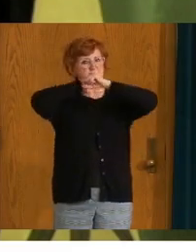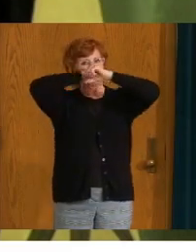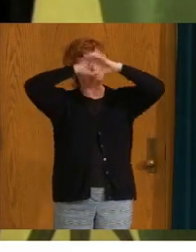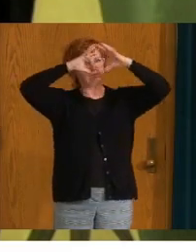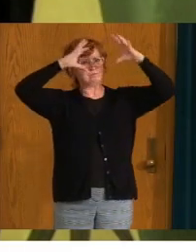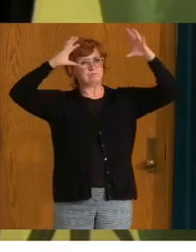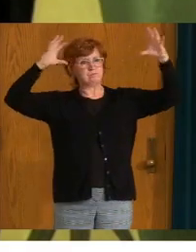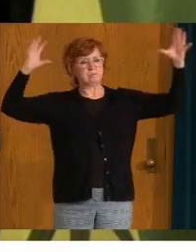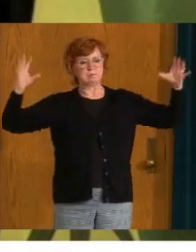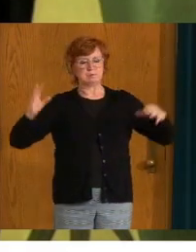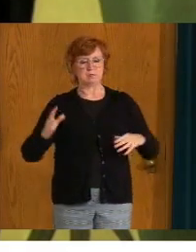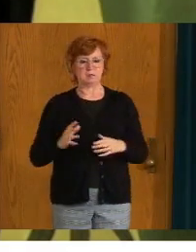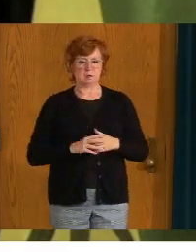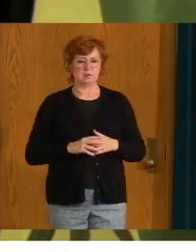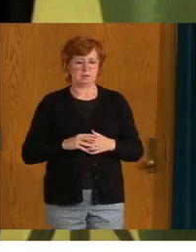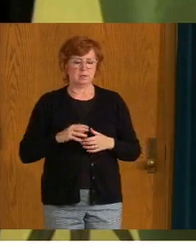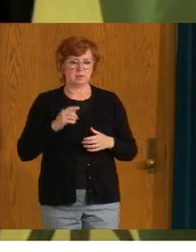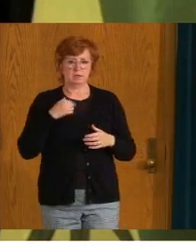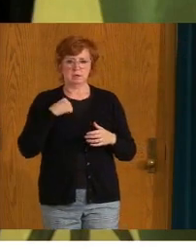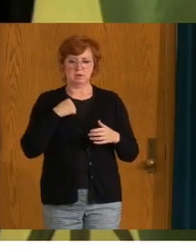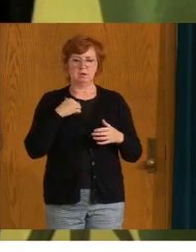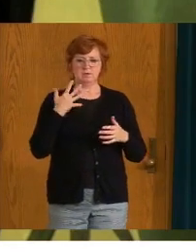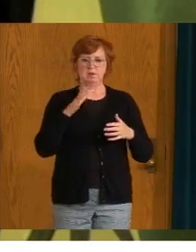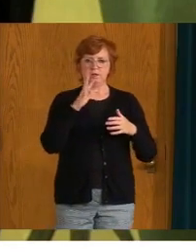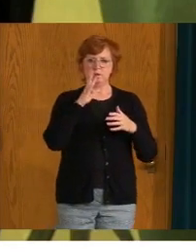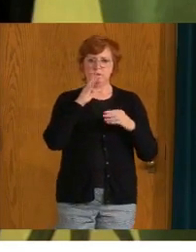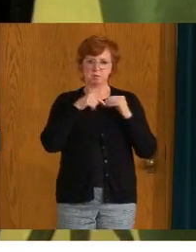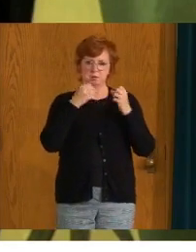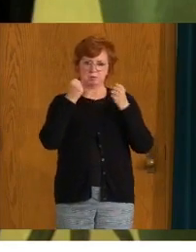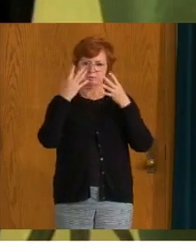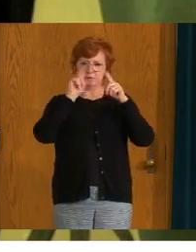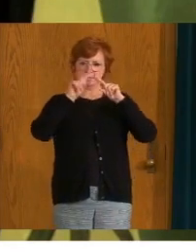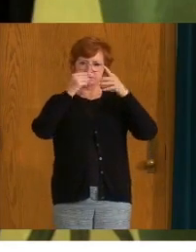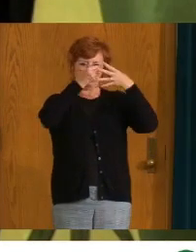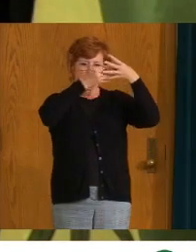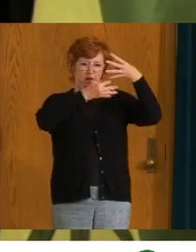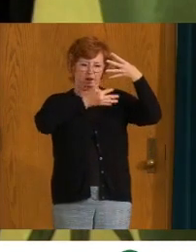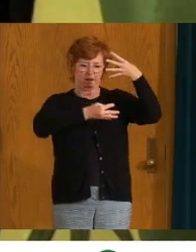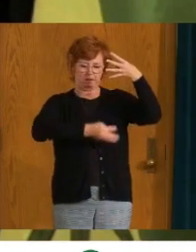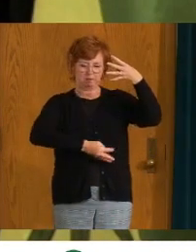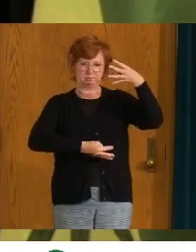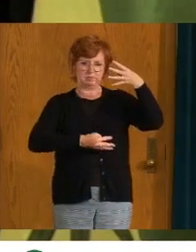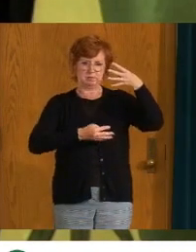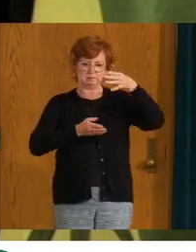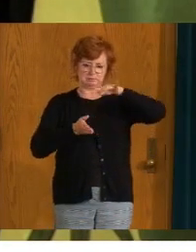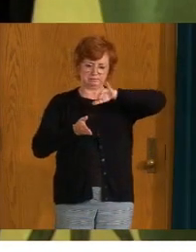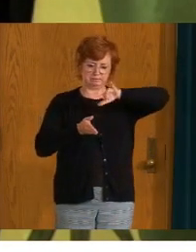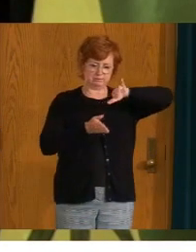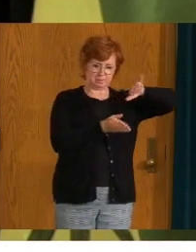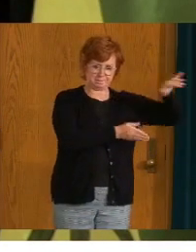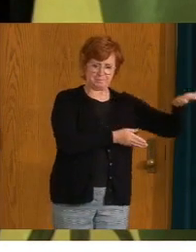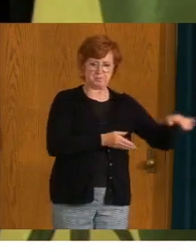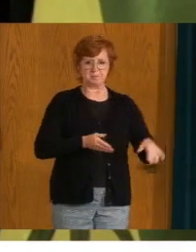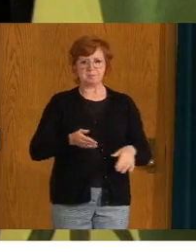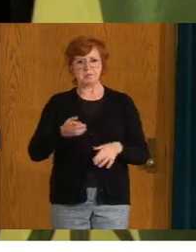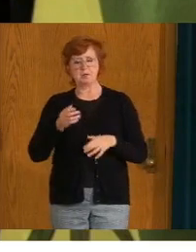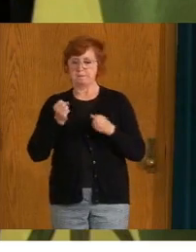for me, there's a number. I spoke about this in my opening comments as well. But there's a number of real benefits to going out and